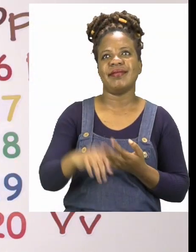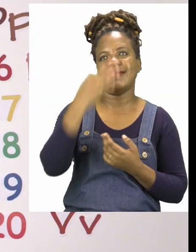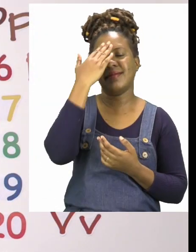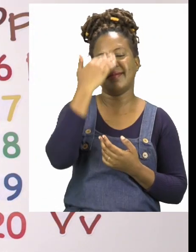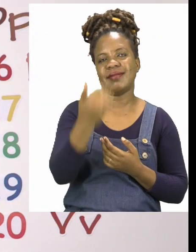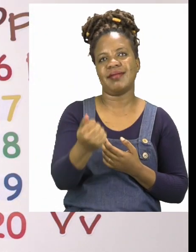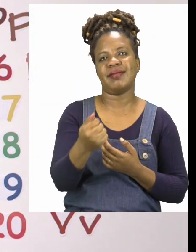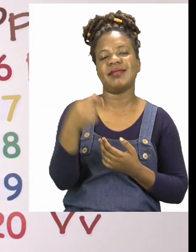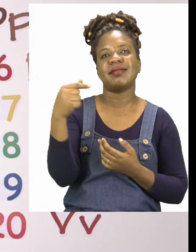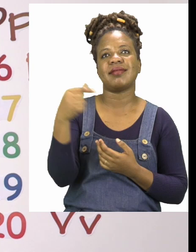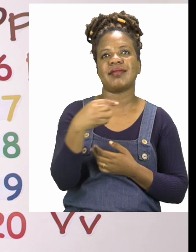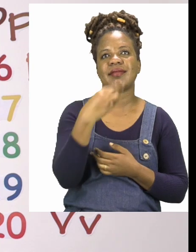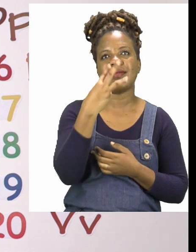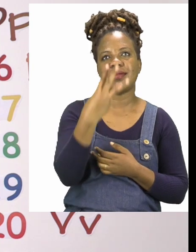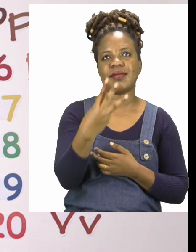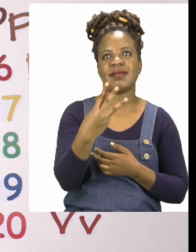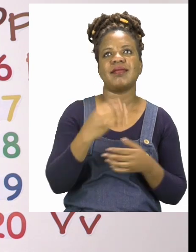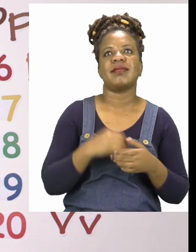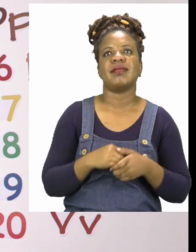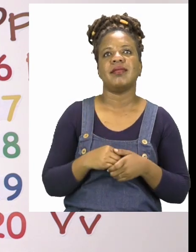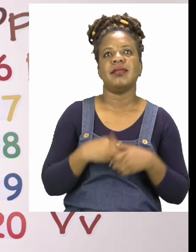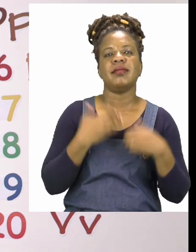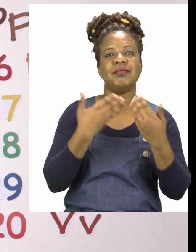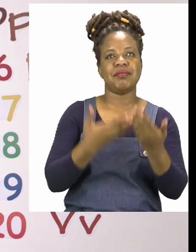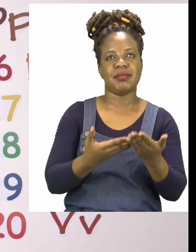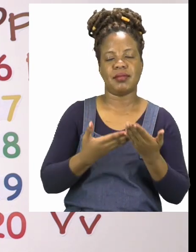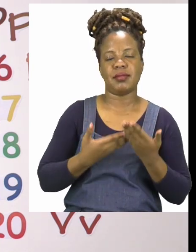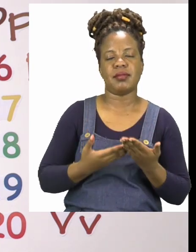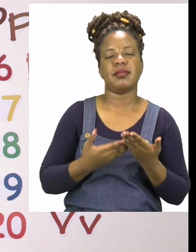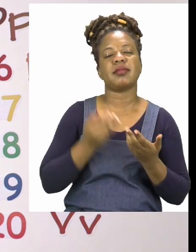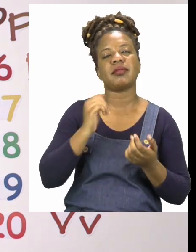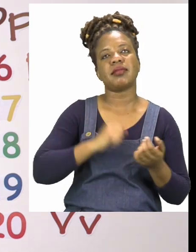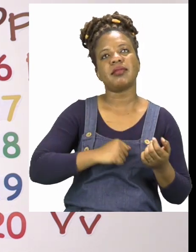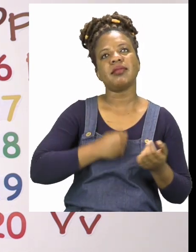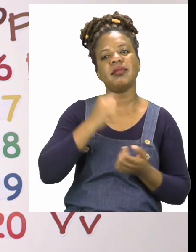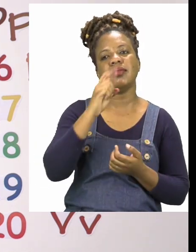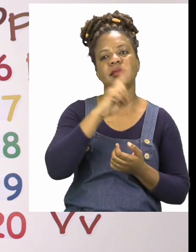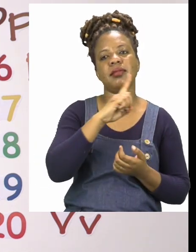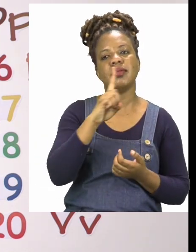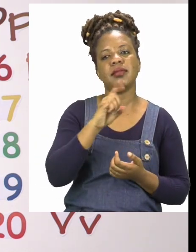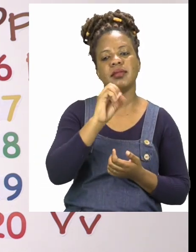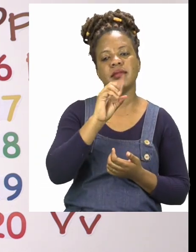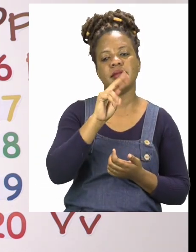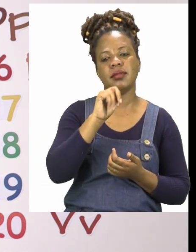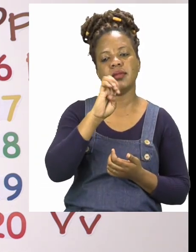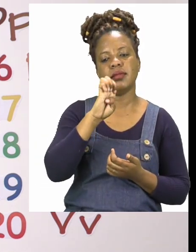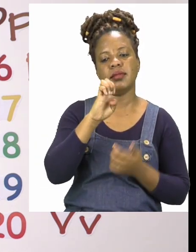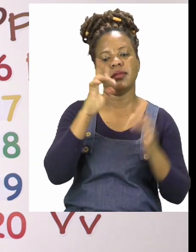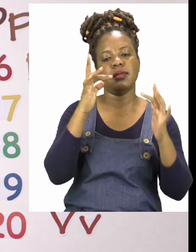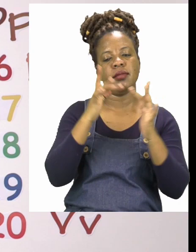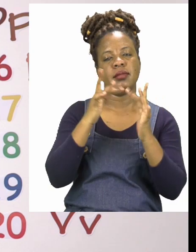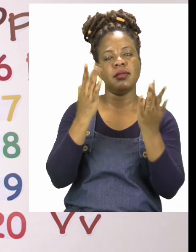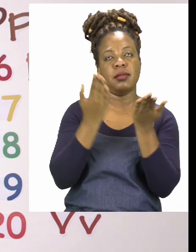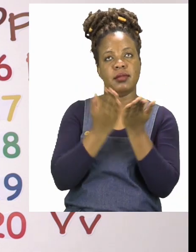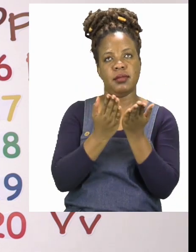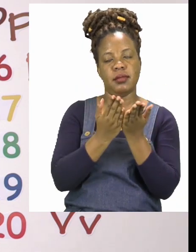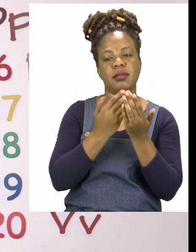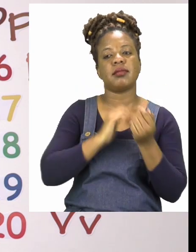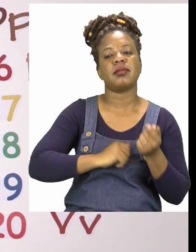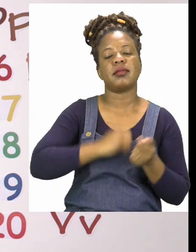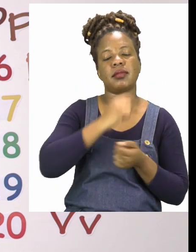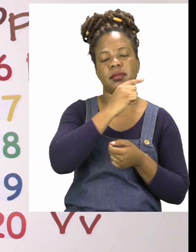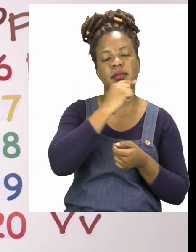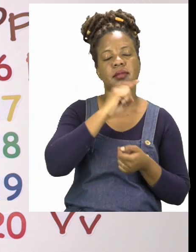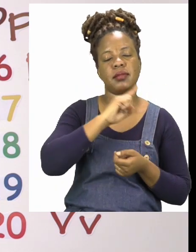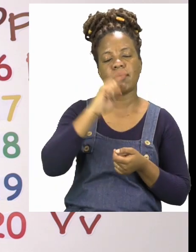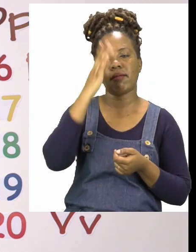Hello grade 3s and welcome to My Zone Online School. My name is Teacher Mutsa and thank you so much